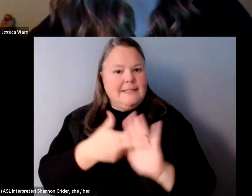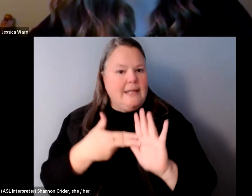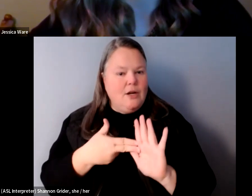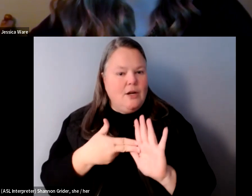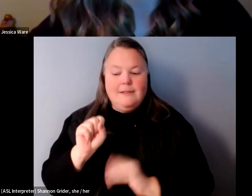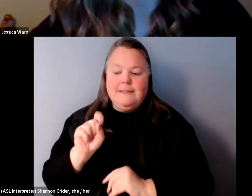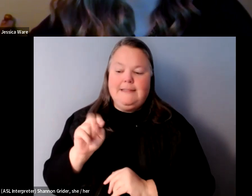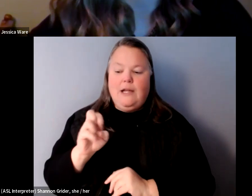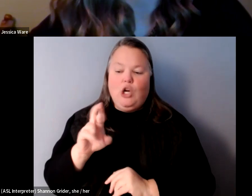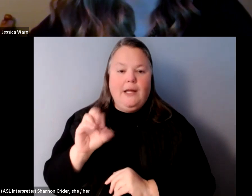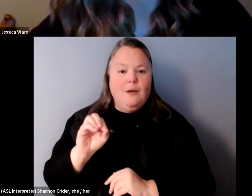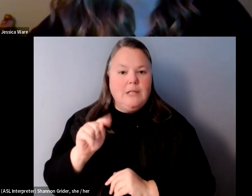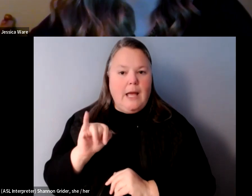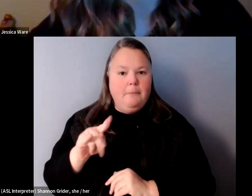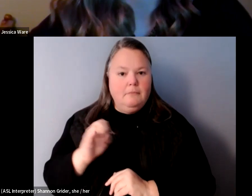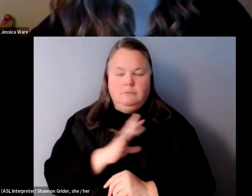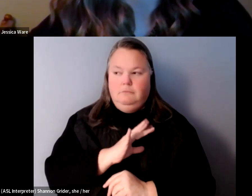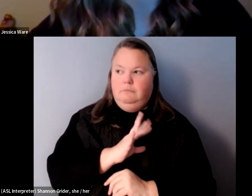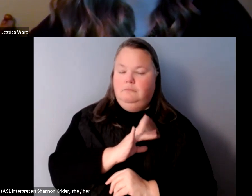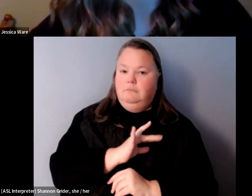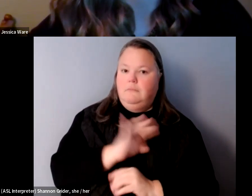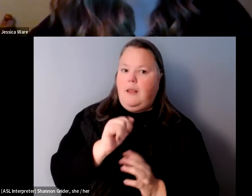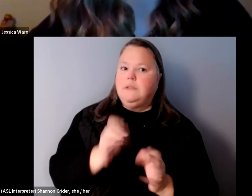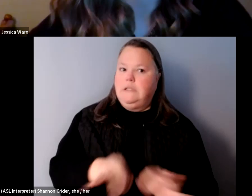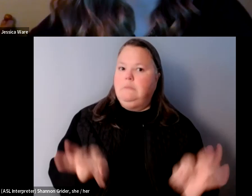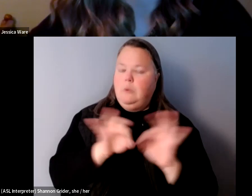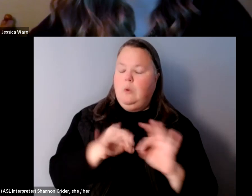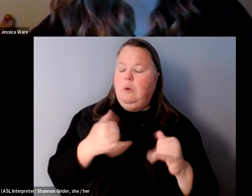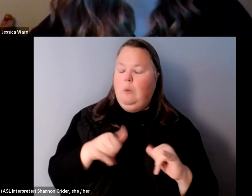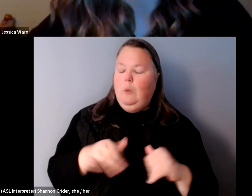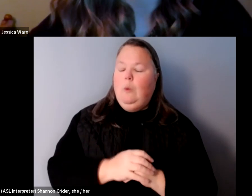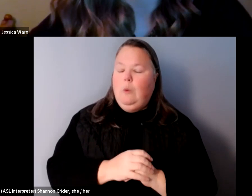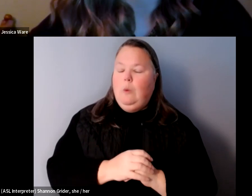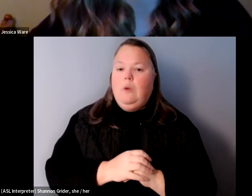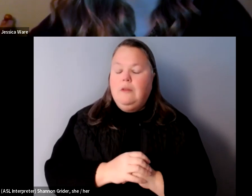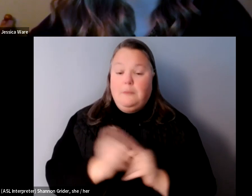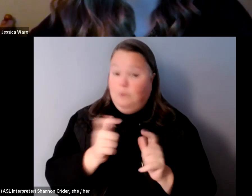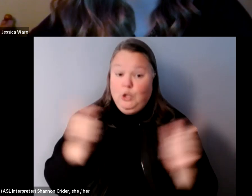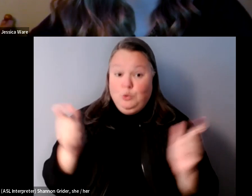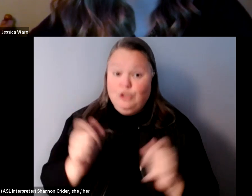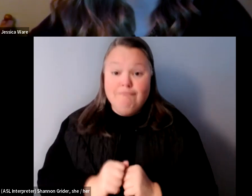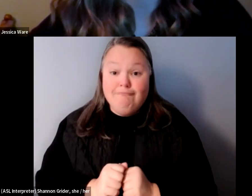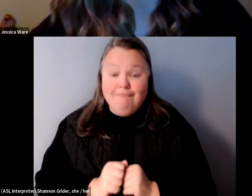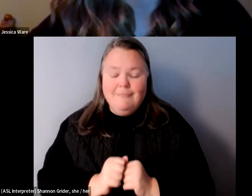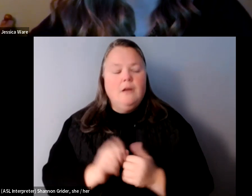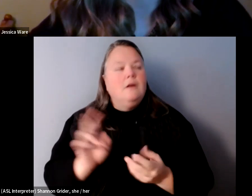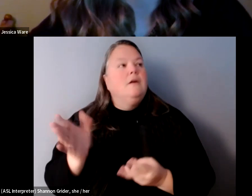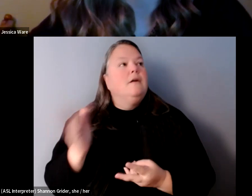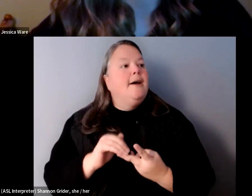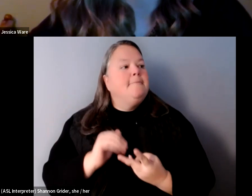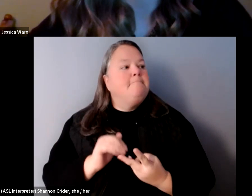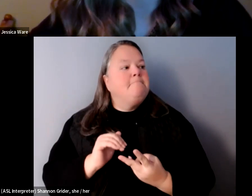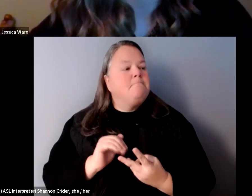And so that was a significant learning for us. So that was huge. The whole thing about people